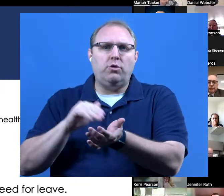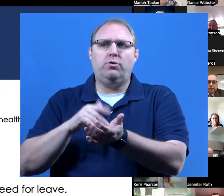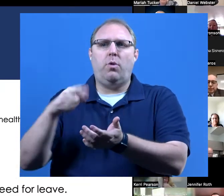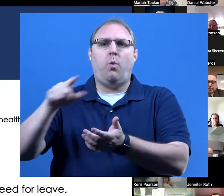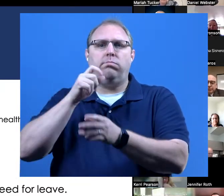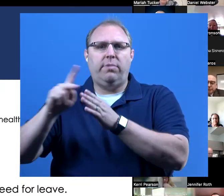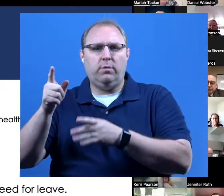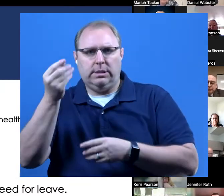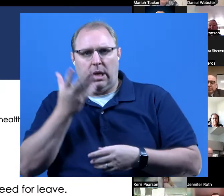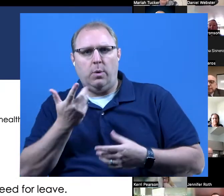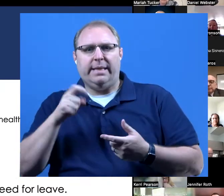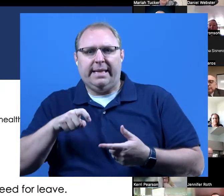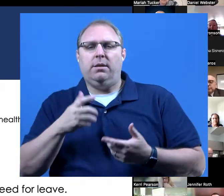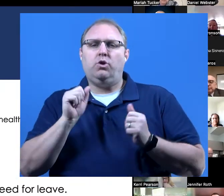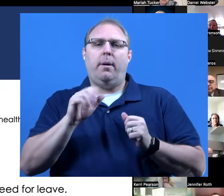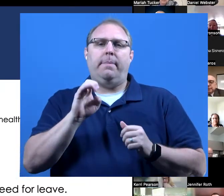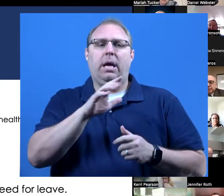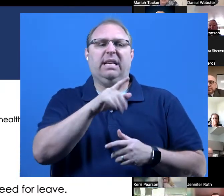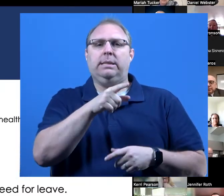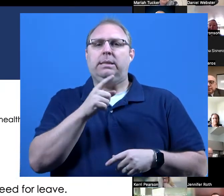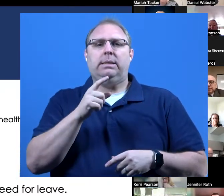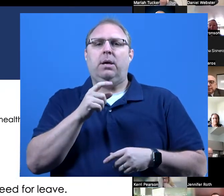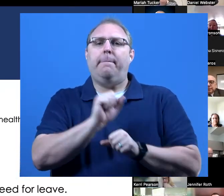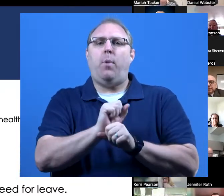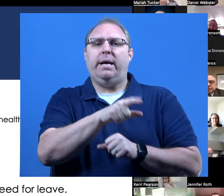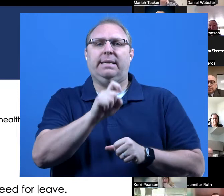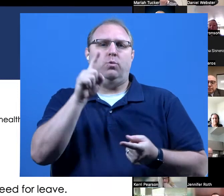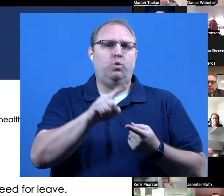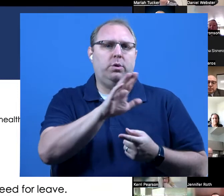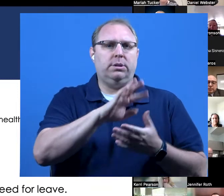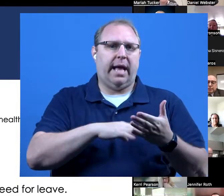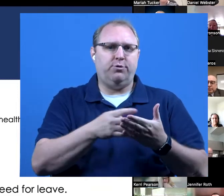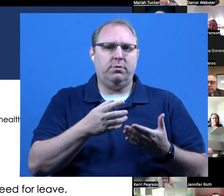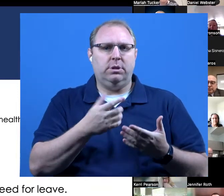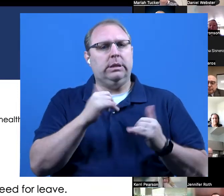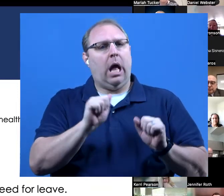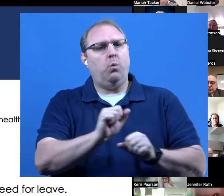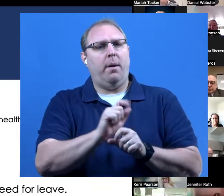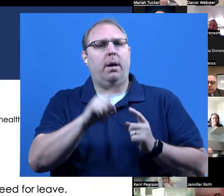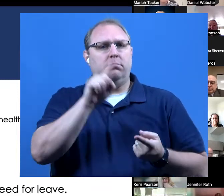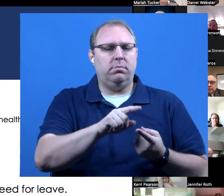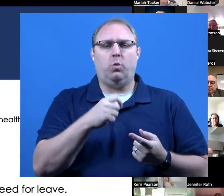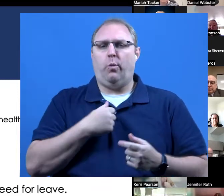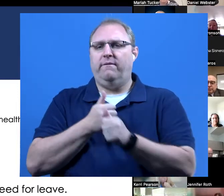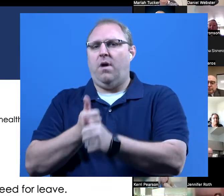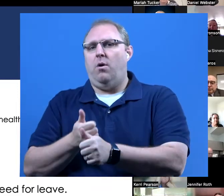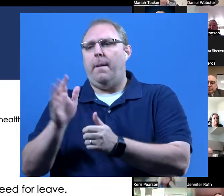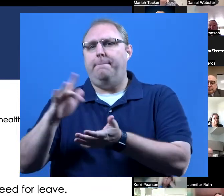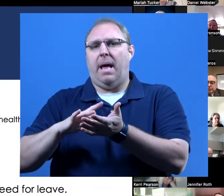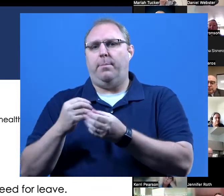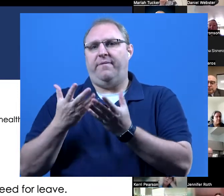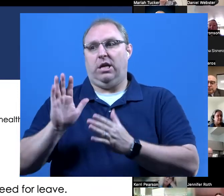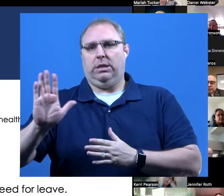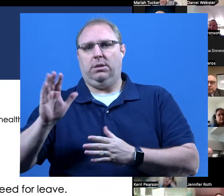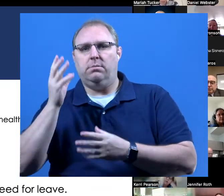provider might tell us that the employee needs. It could be a reduced work schedule, but we base our approval on